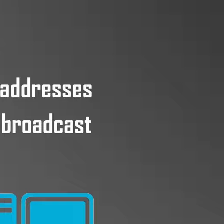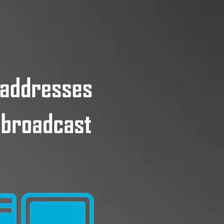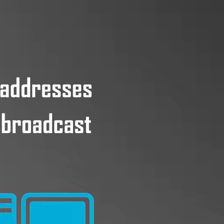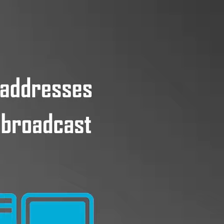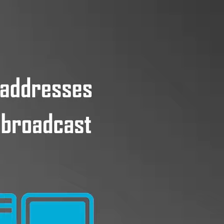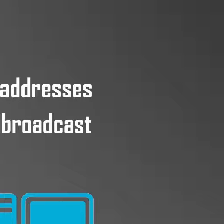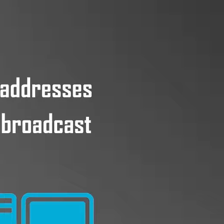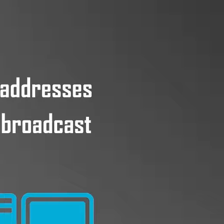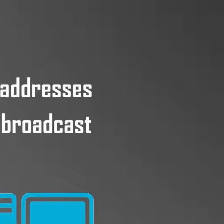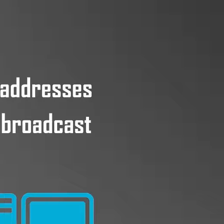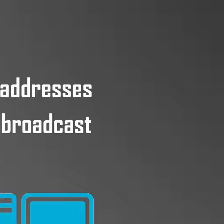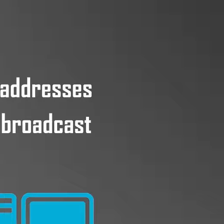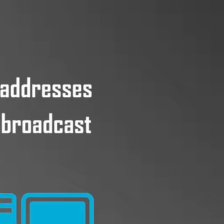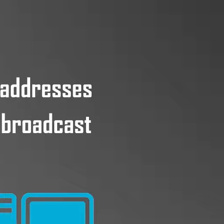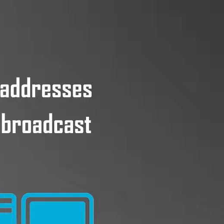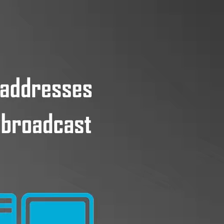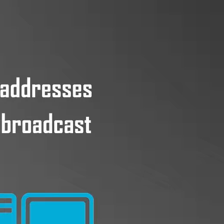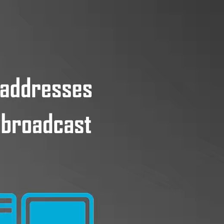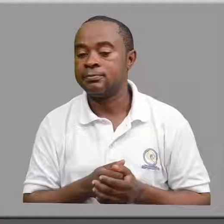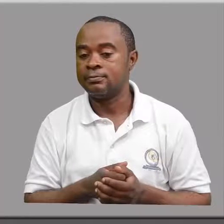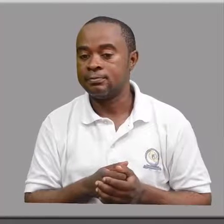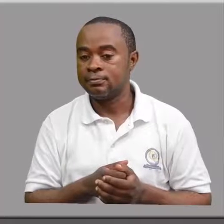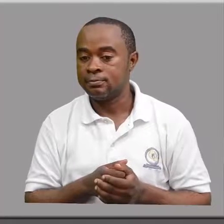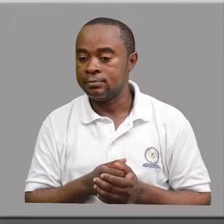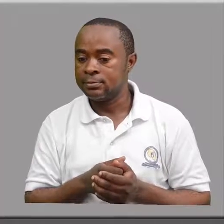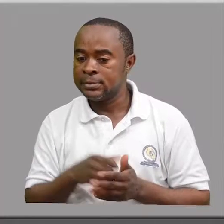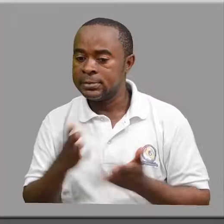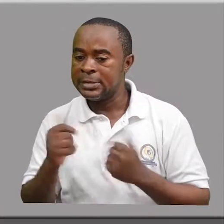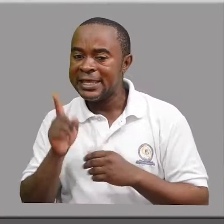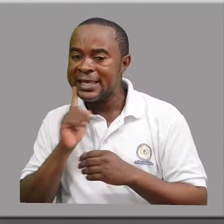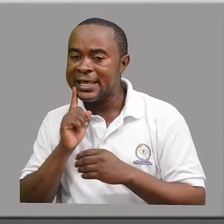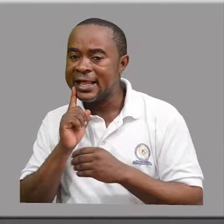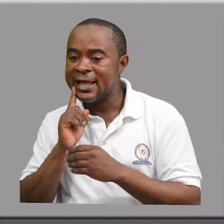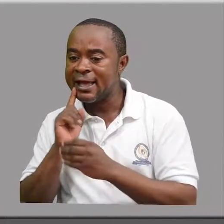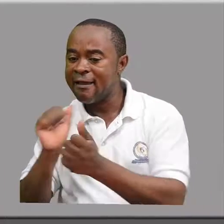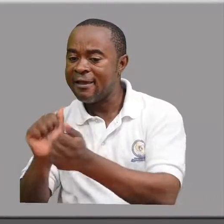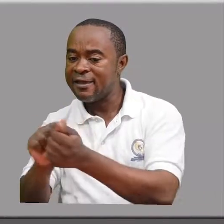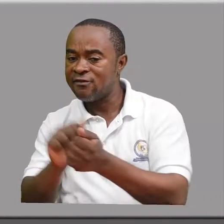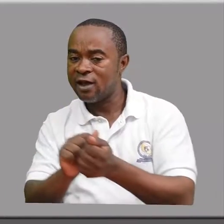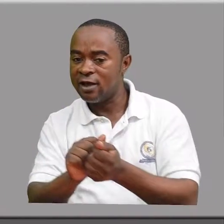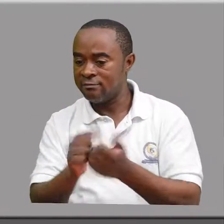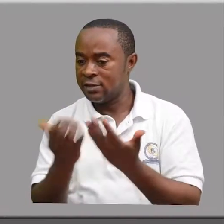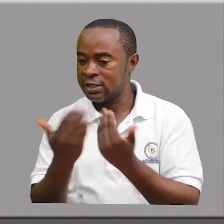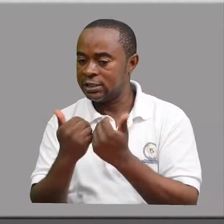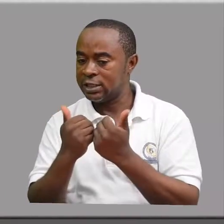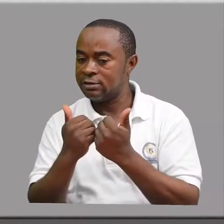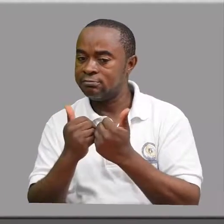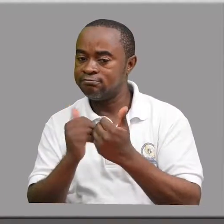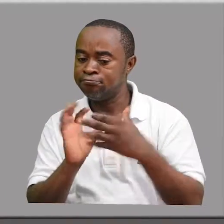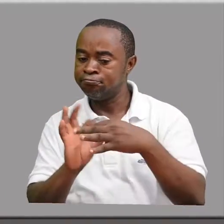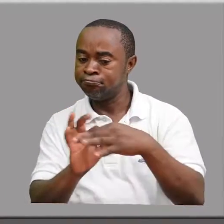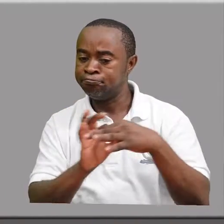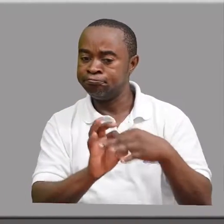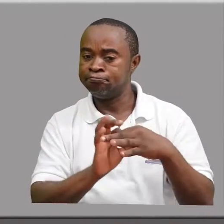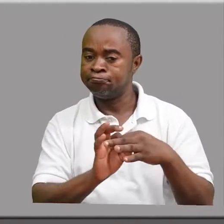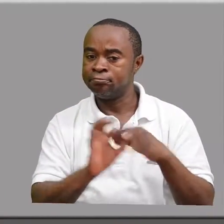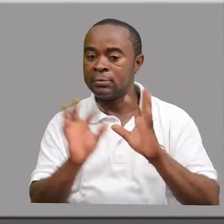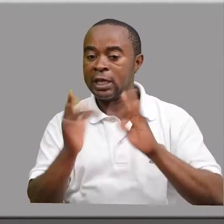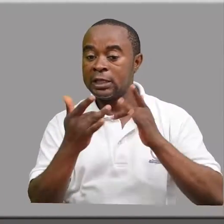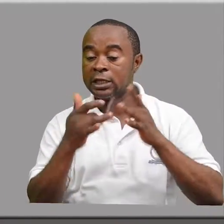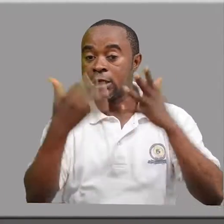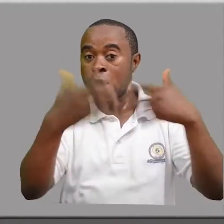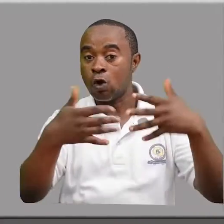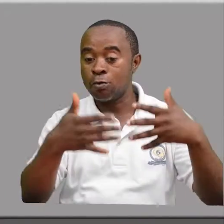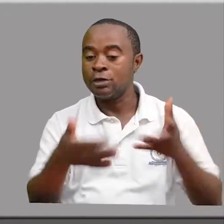IP addressing. Each device want to participate on the computer network